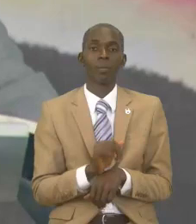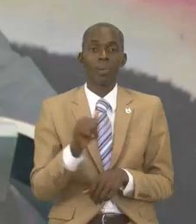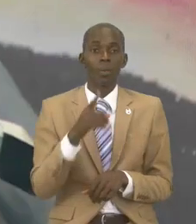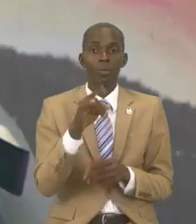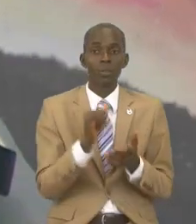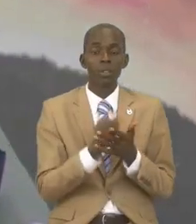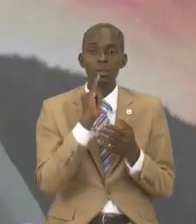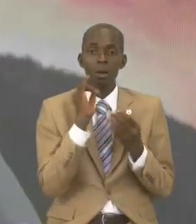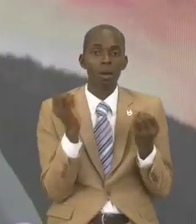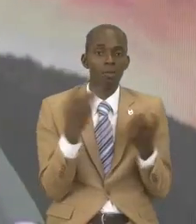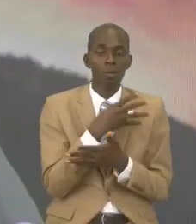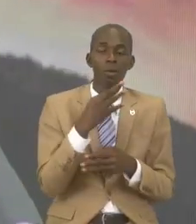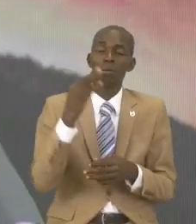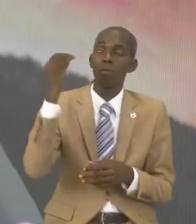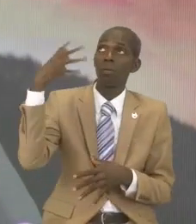afraid of the light,